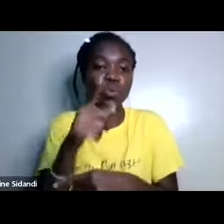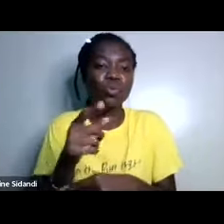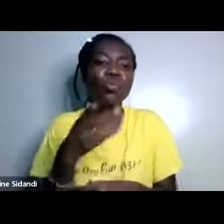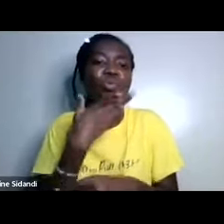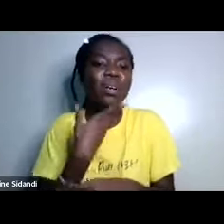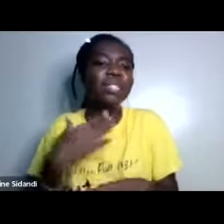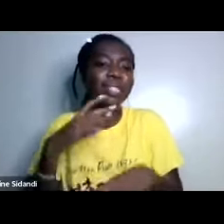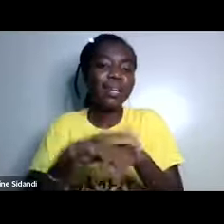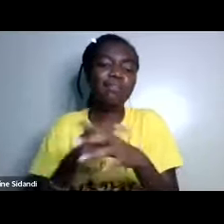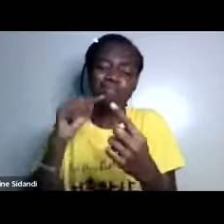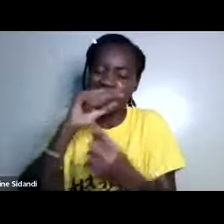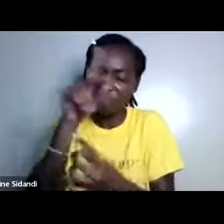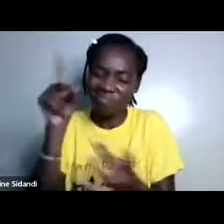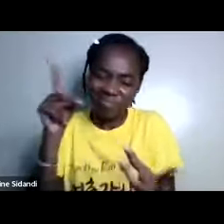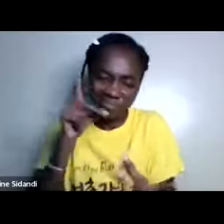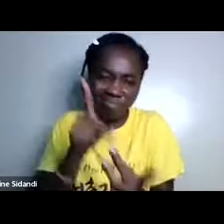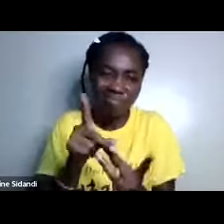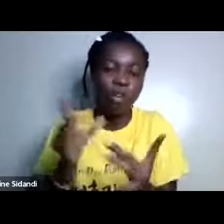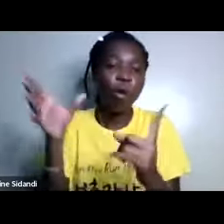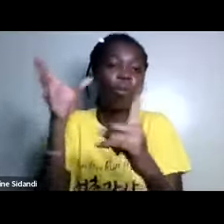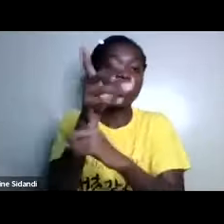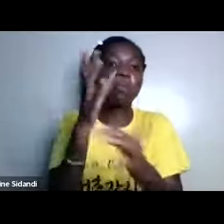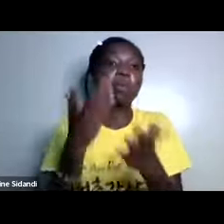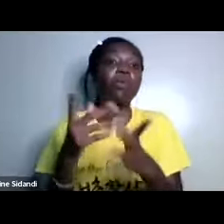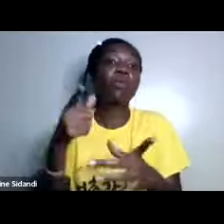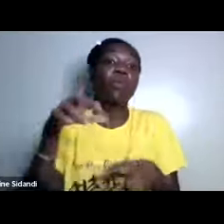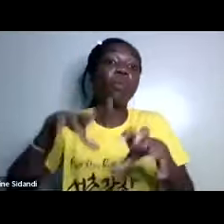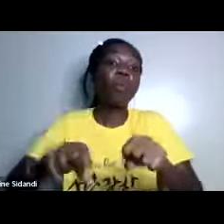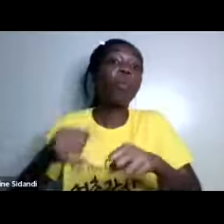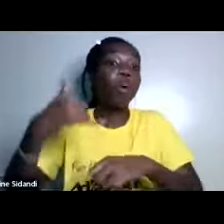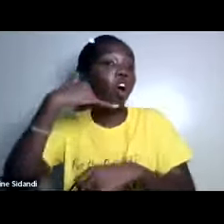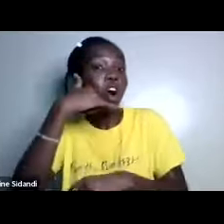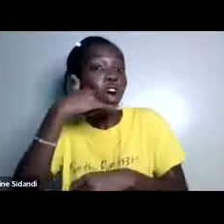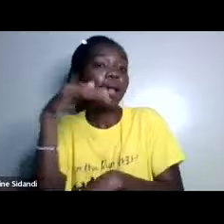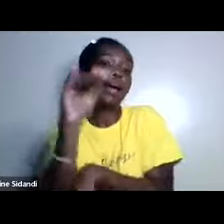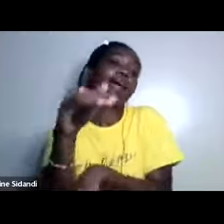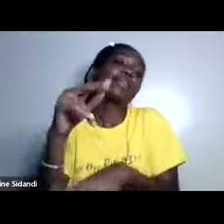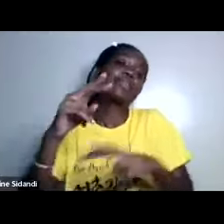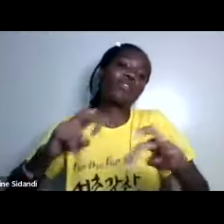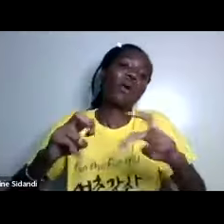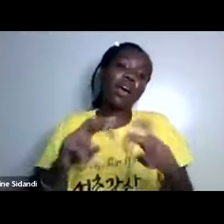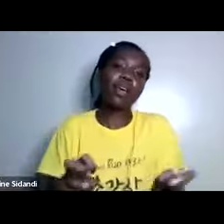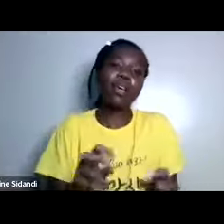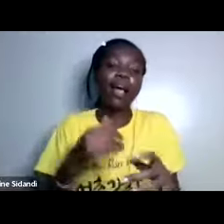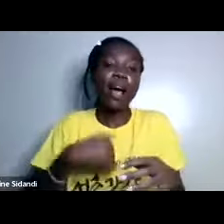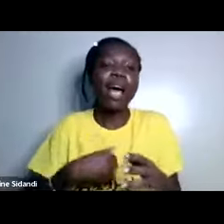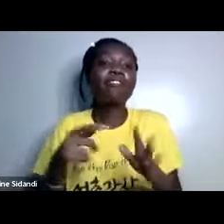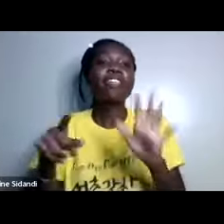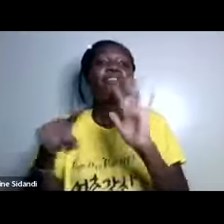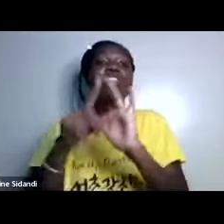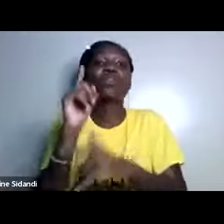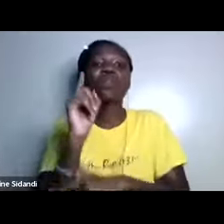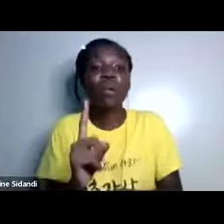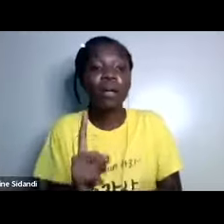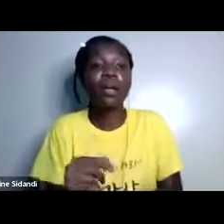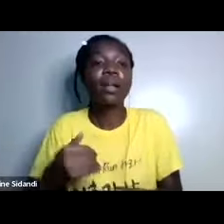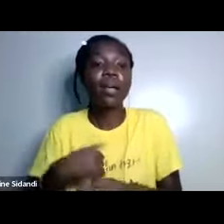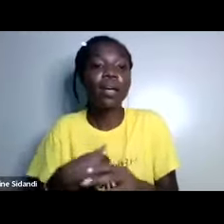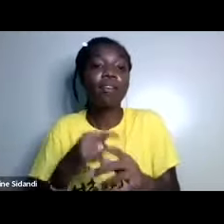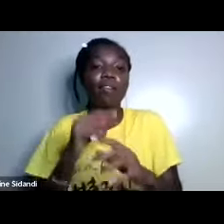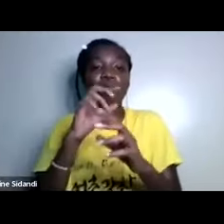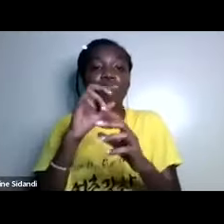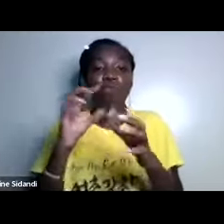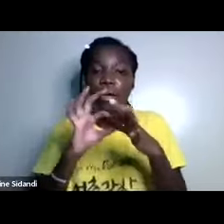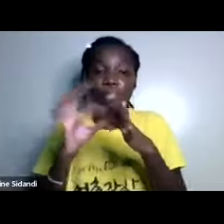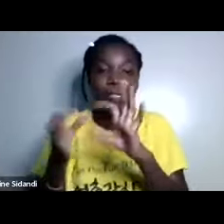specific objective, an objective like booking a call, requesting an inquiry. There is a very big difference between a funnel and a website. A website, once someone